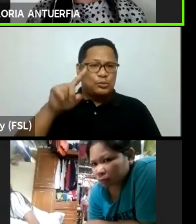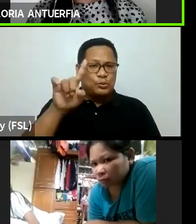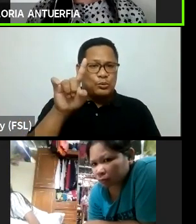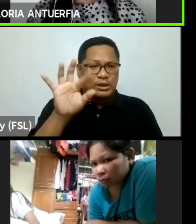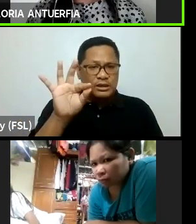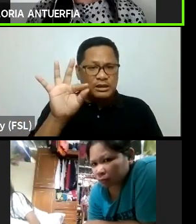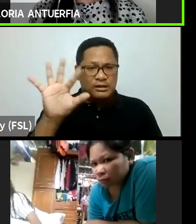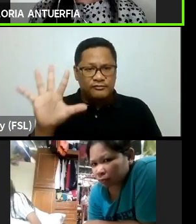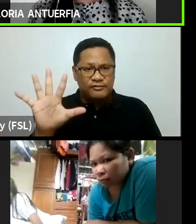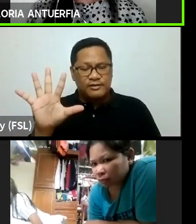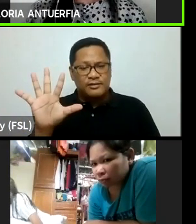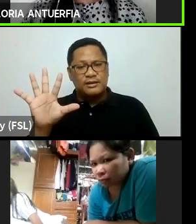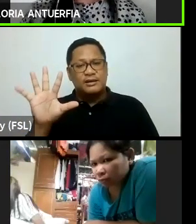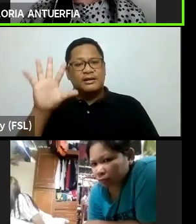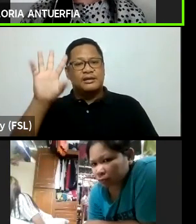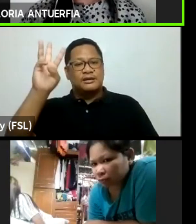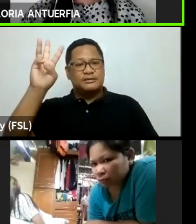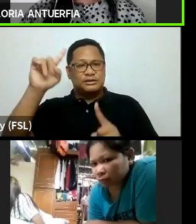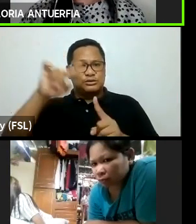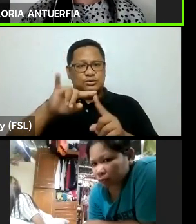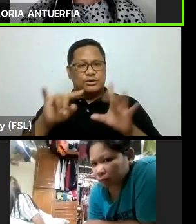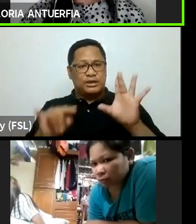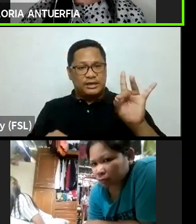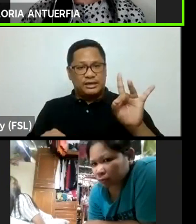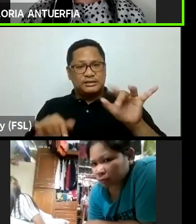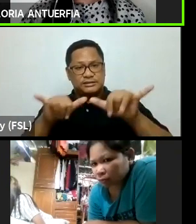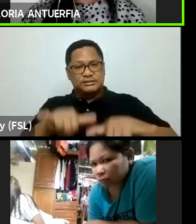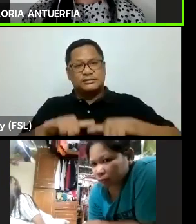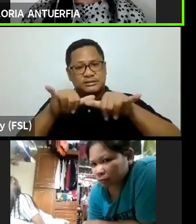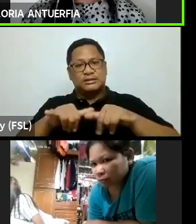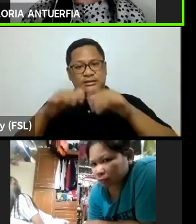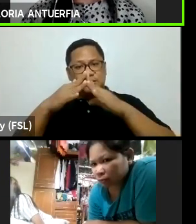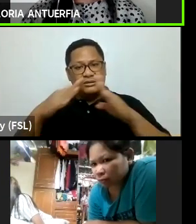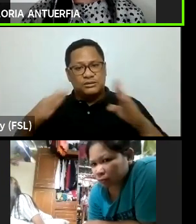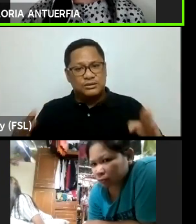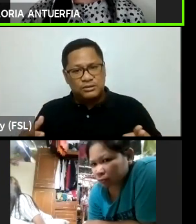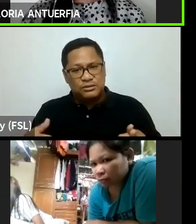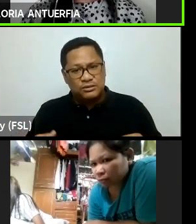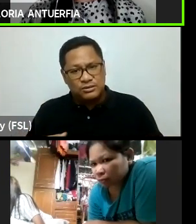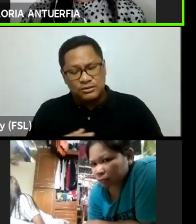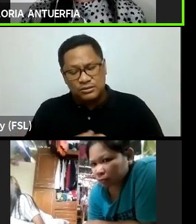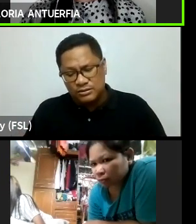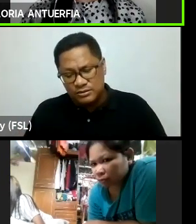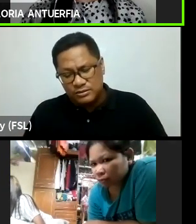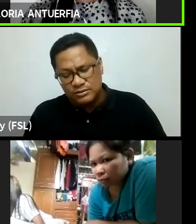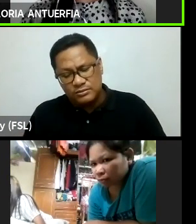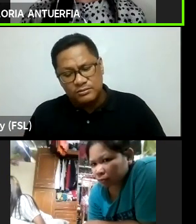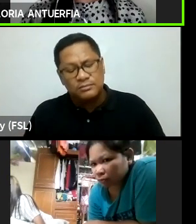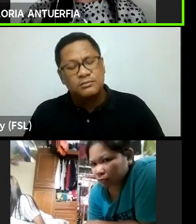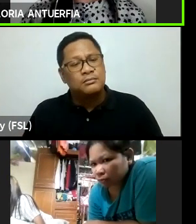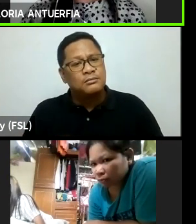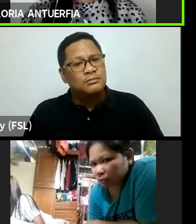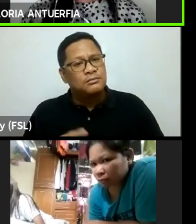1995, na 6 to 8 months na nakulong ako sa bahay. Hindi naging hindrance yun na mag-move ako sa wheelchair. Besides,